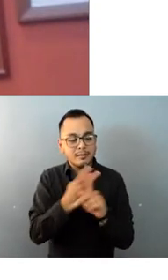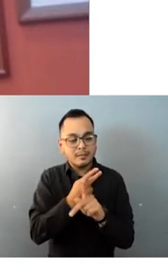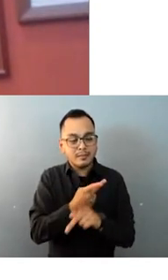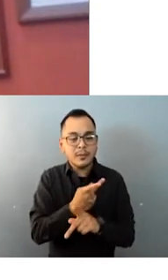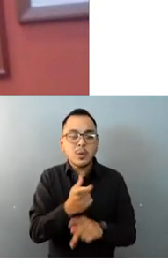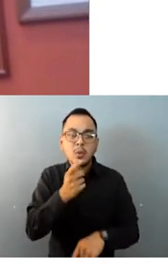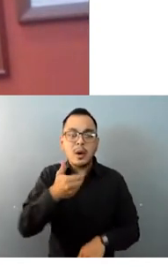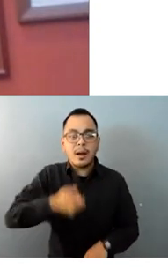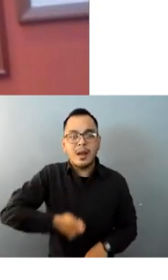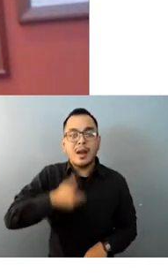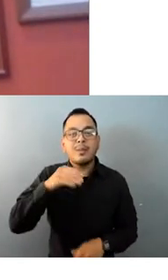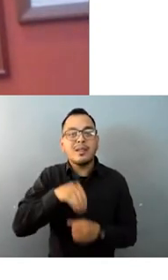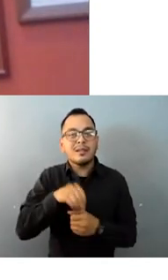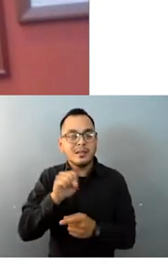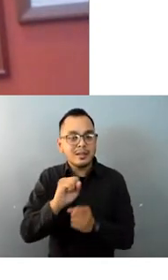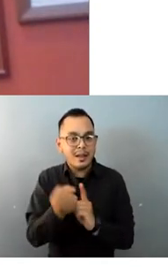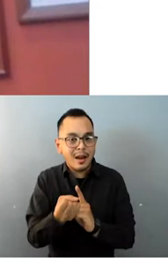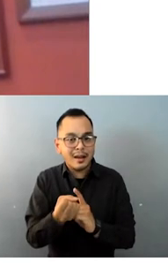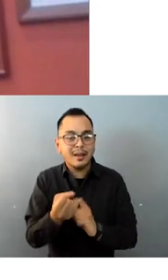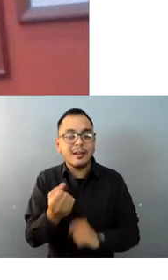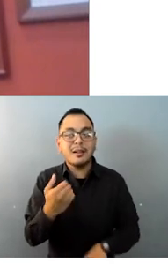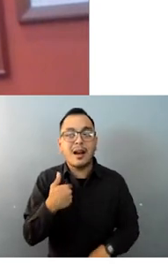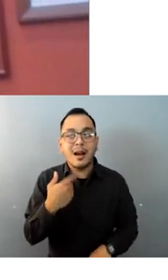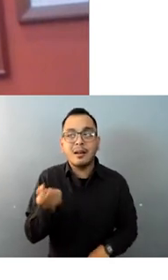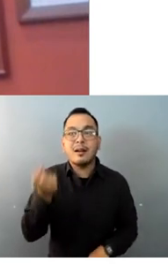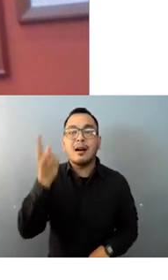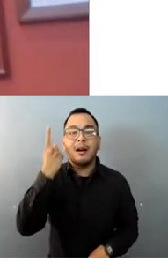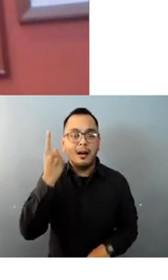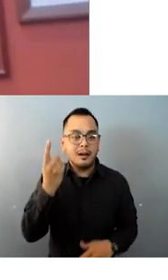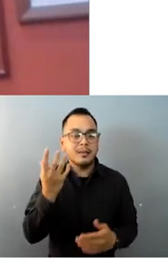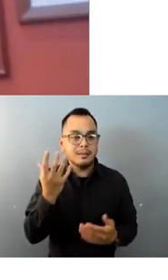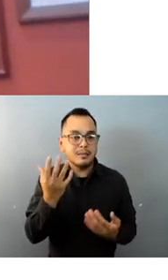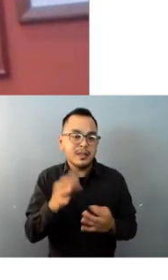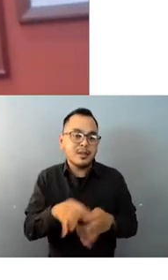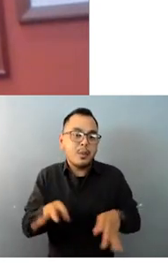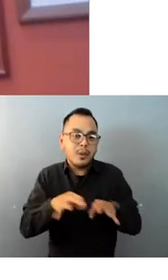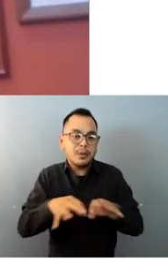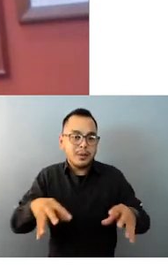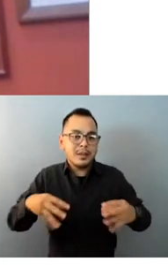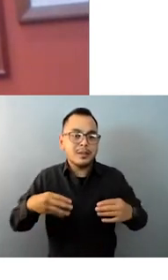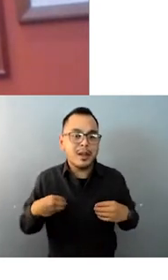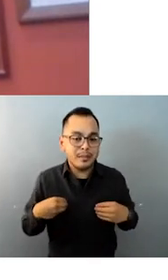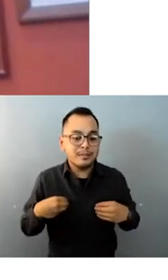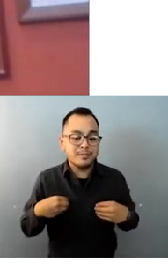society and the importance of acceptance, led us to